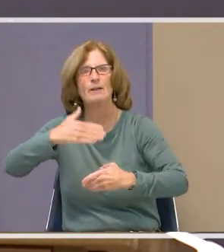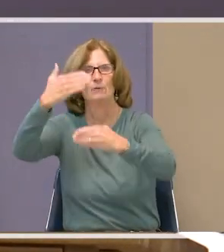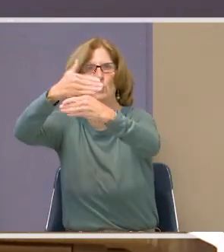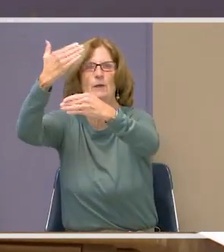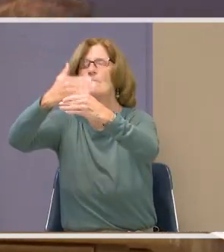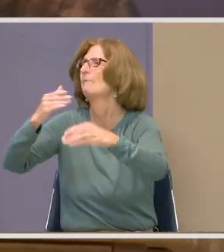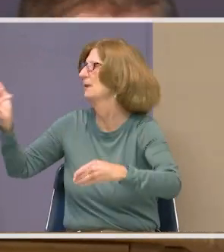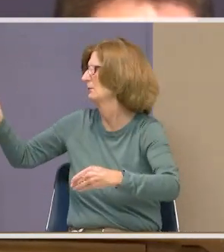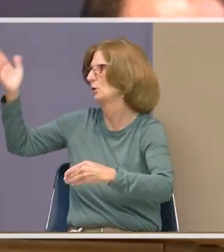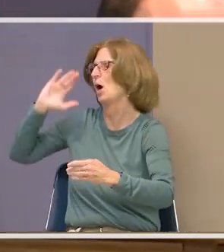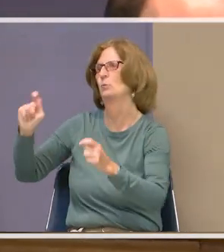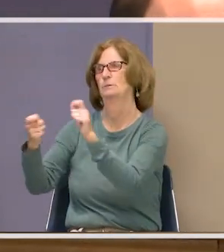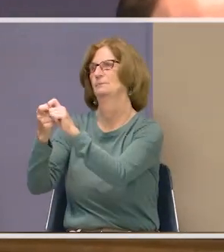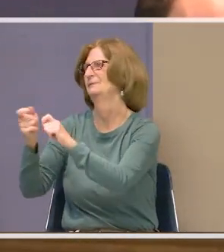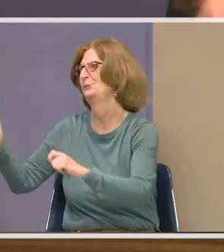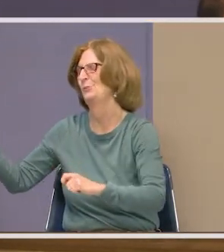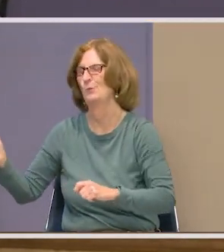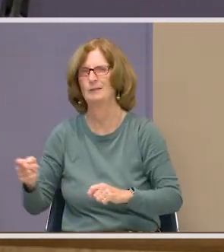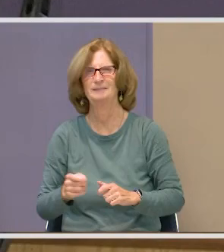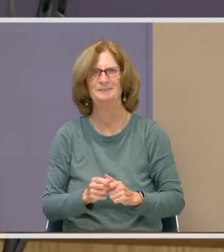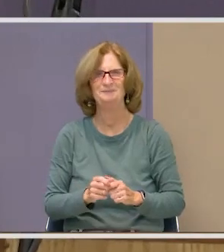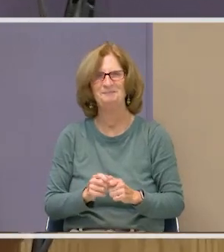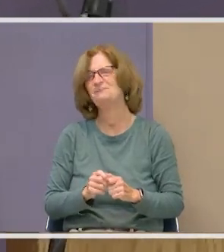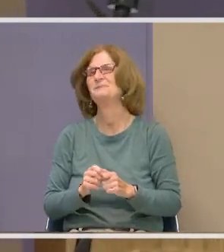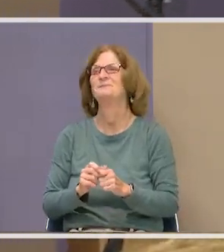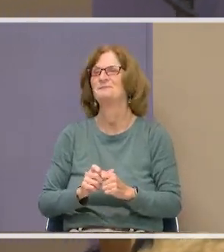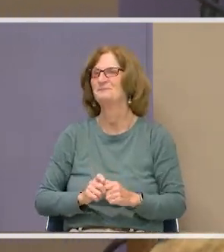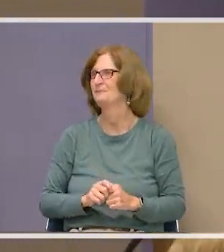Or we'll all write you letters.